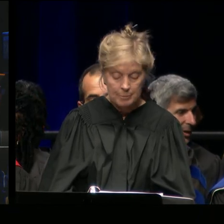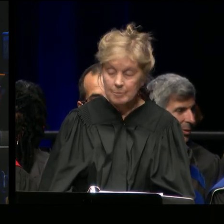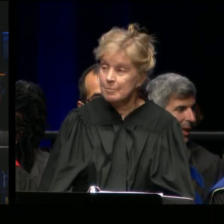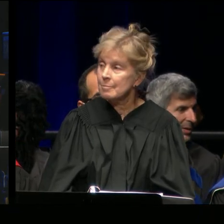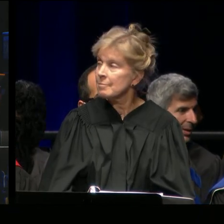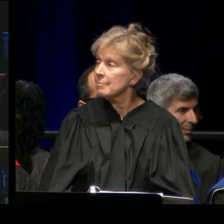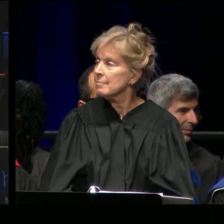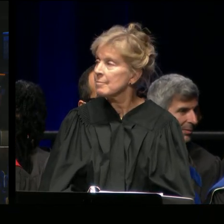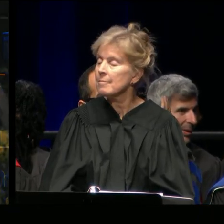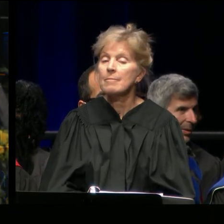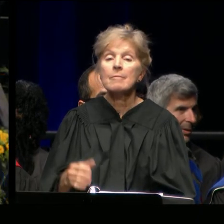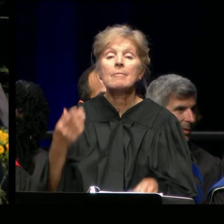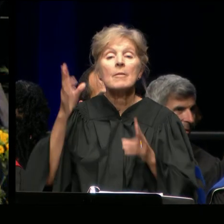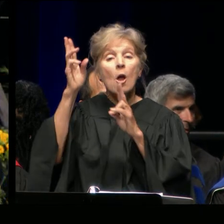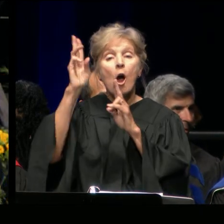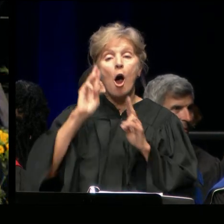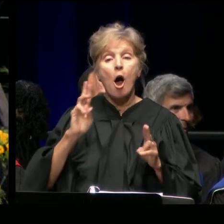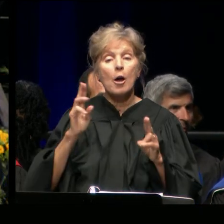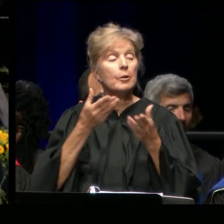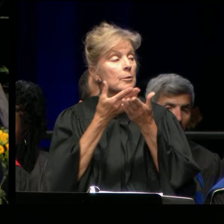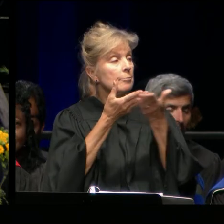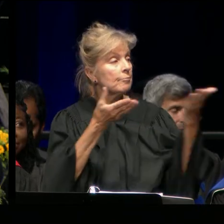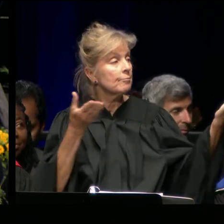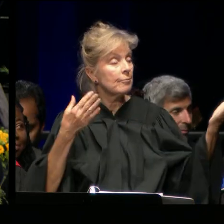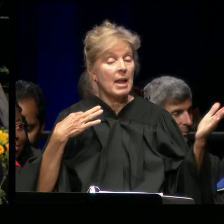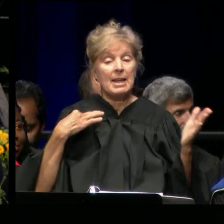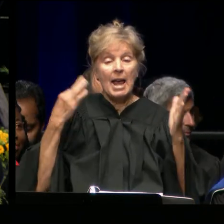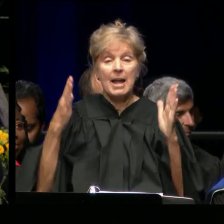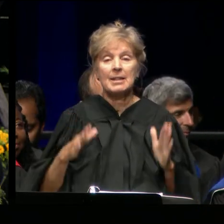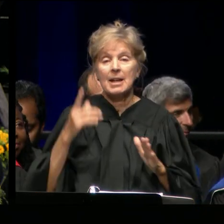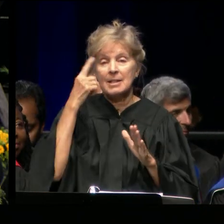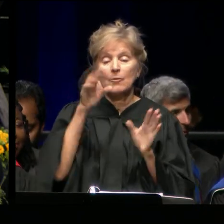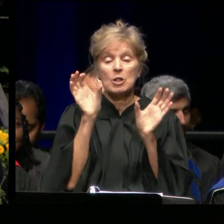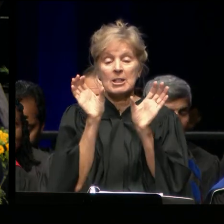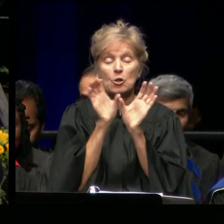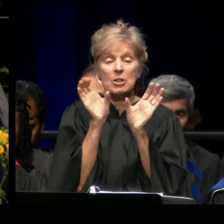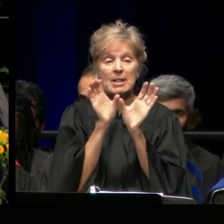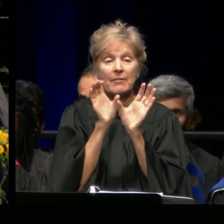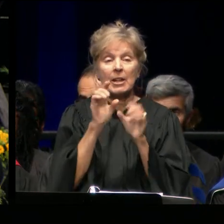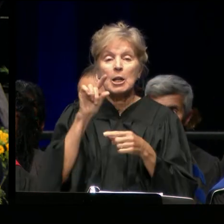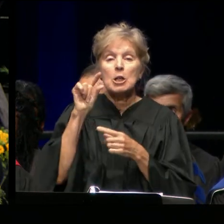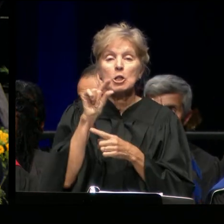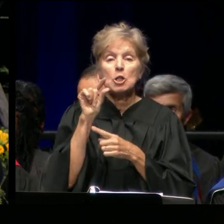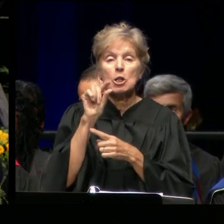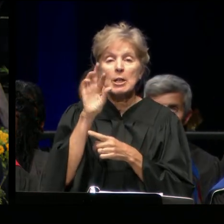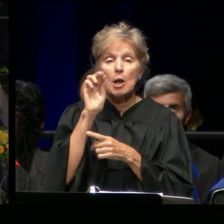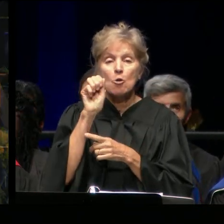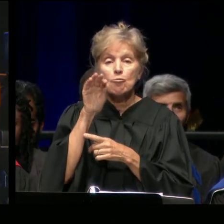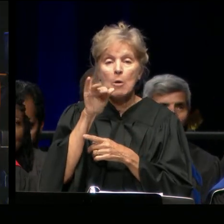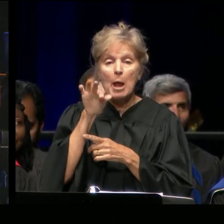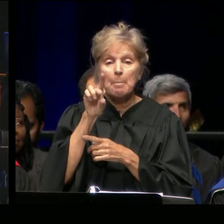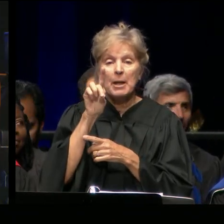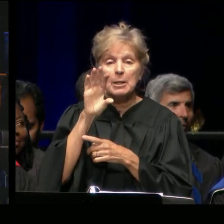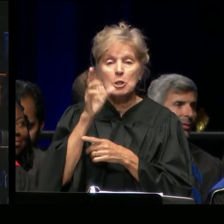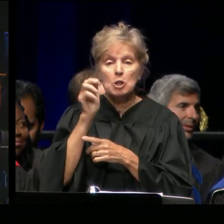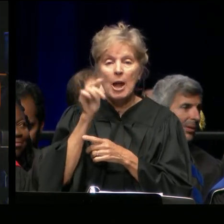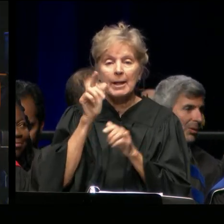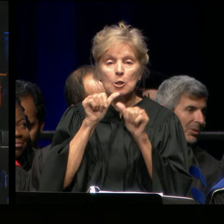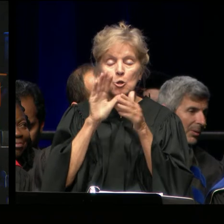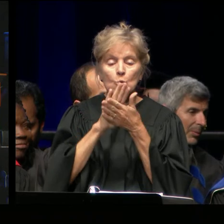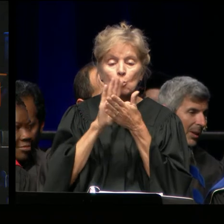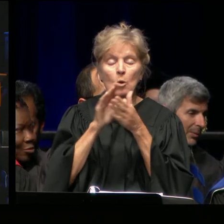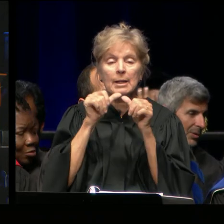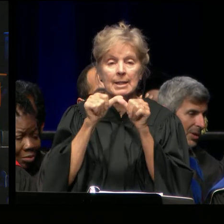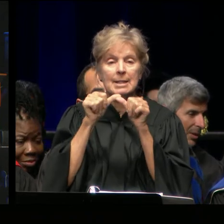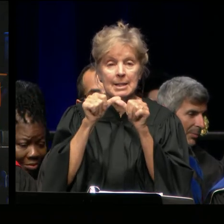Vice Chancellor, I have the honor to present candidates for the certificates in the G. Raymond Chang School of Continuing